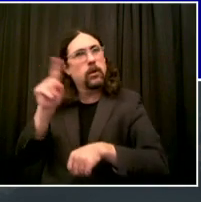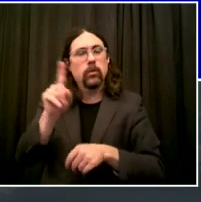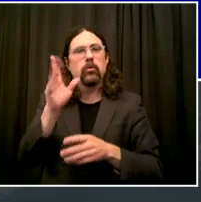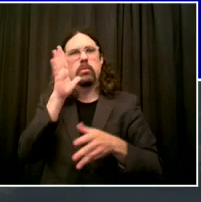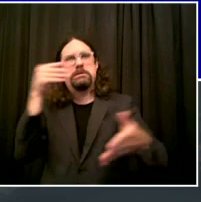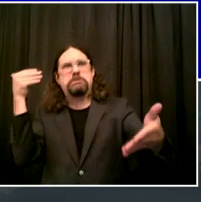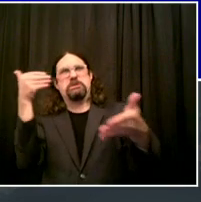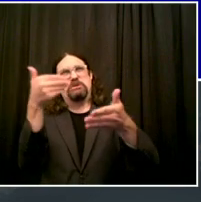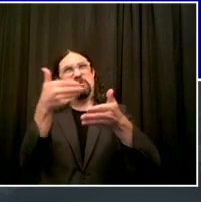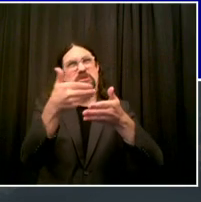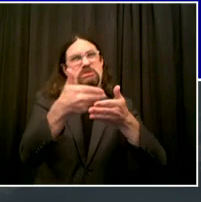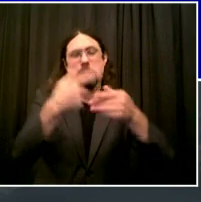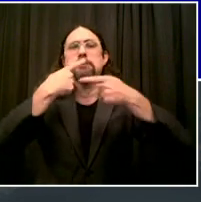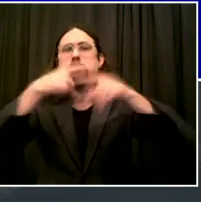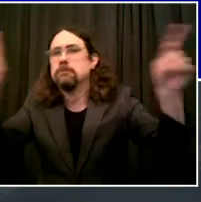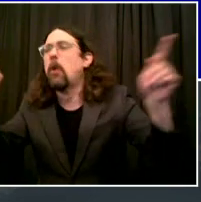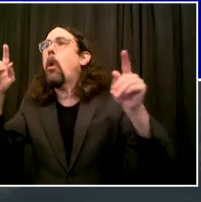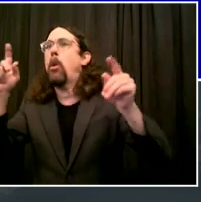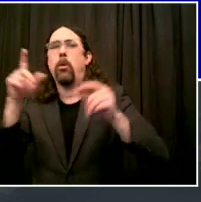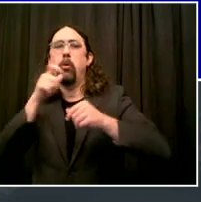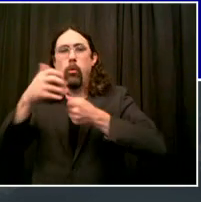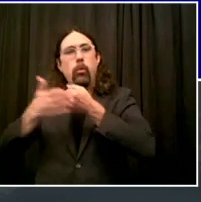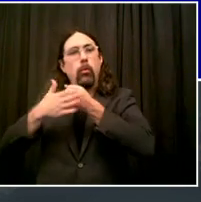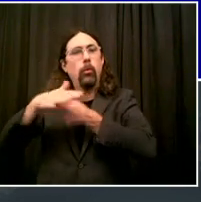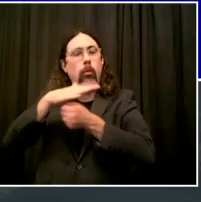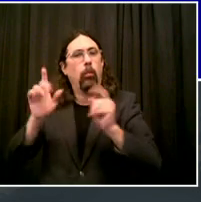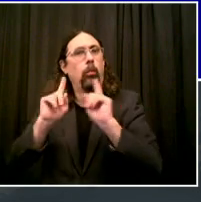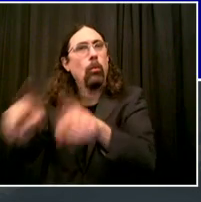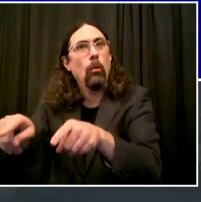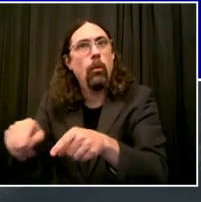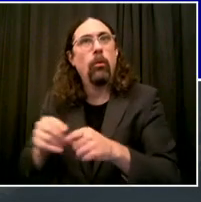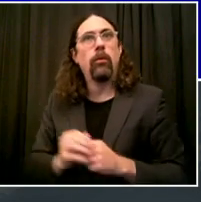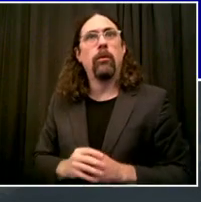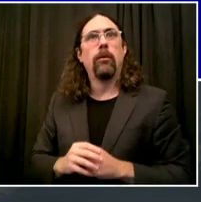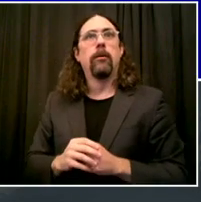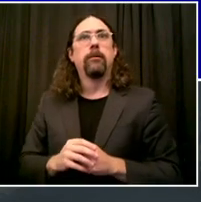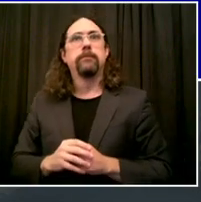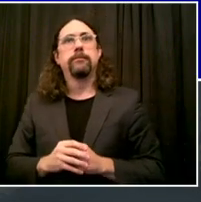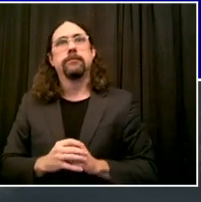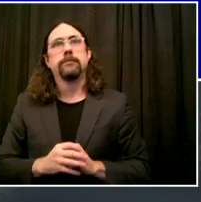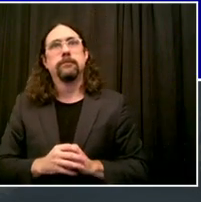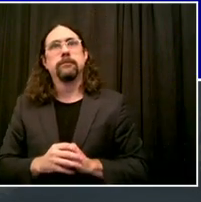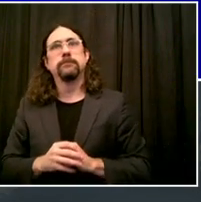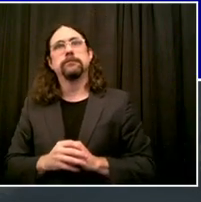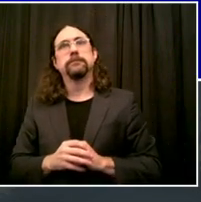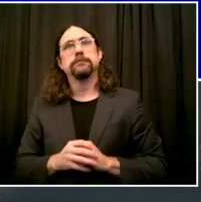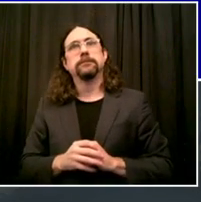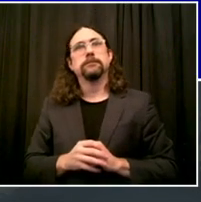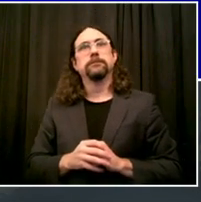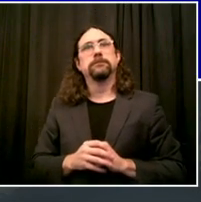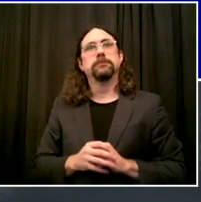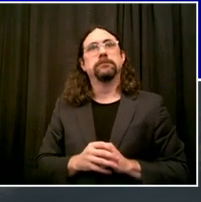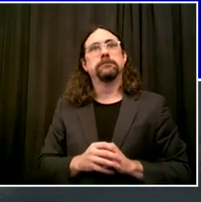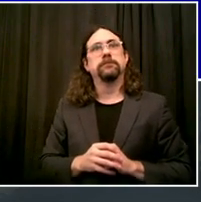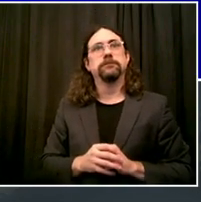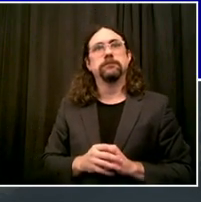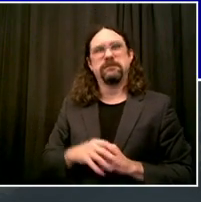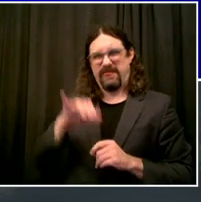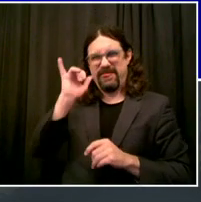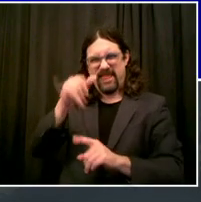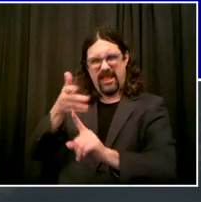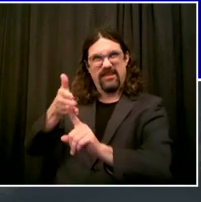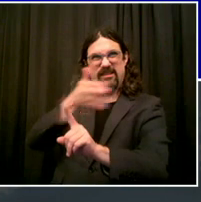and then it'll all be pulled together on Saturday, July 4th in a show. It'll be live on NBC with the different pieces of each